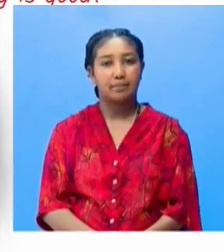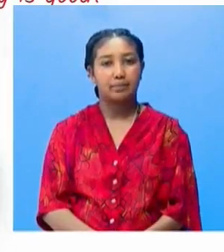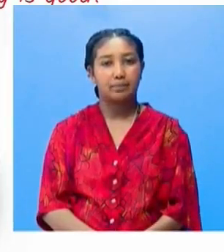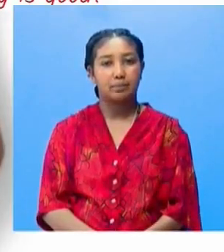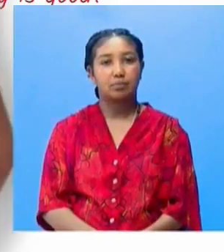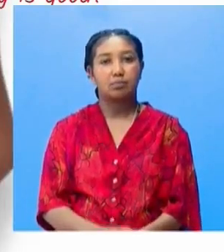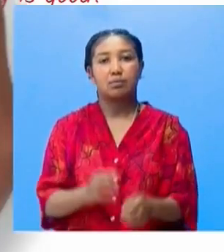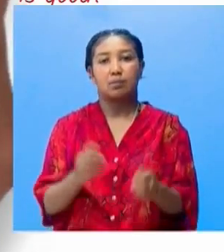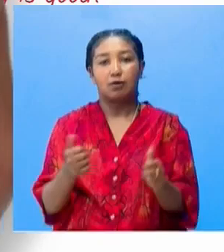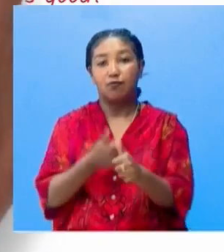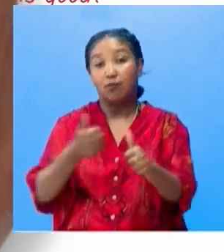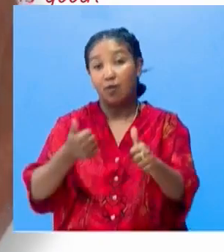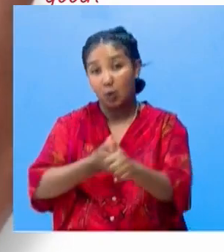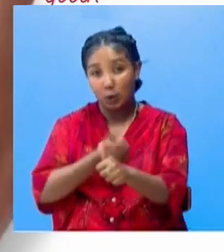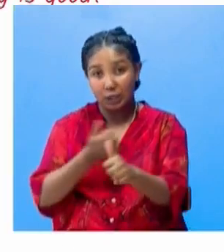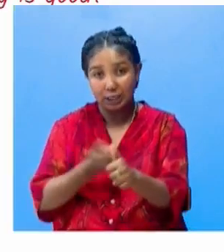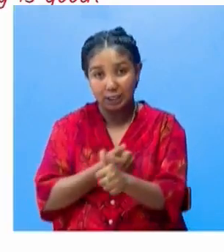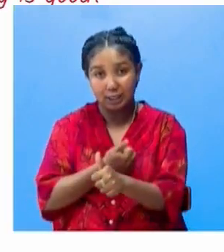following